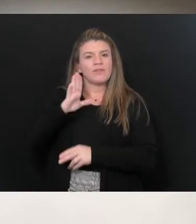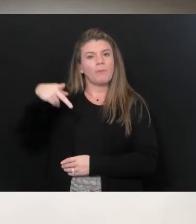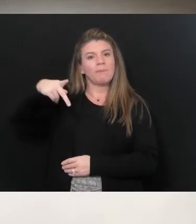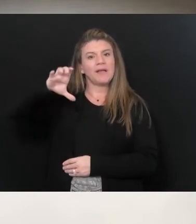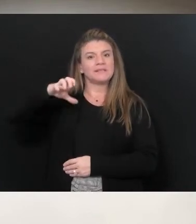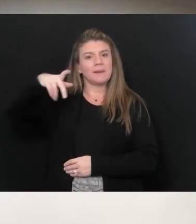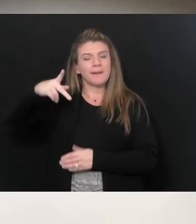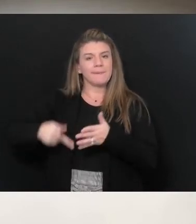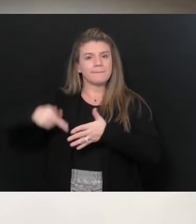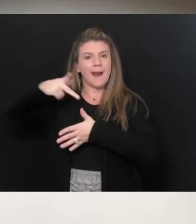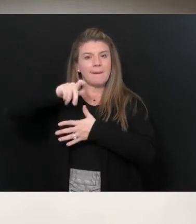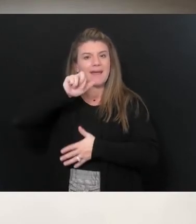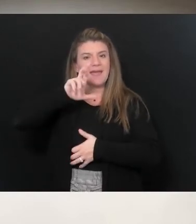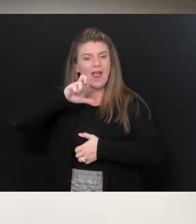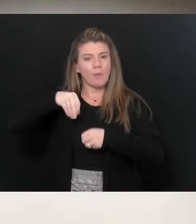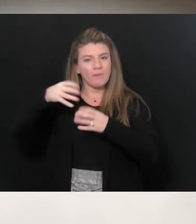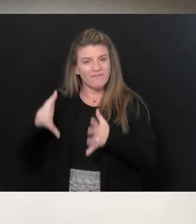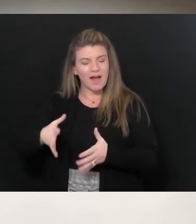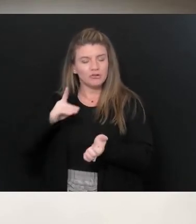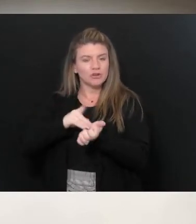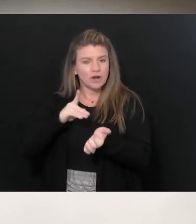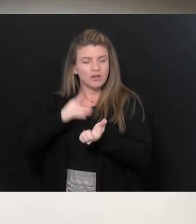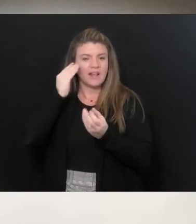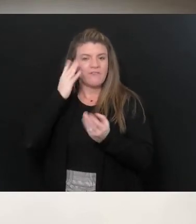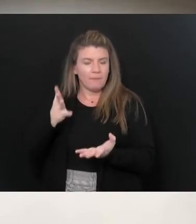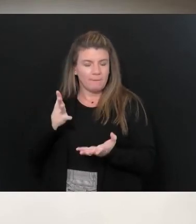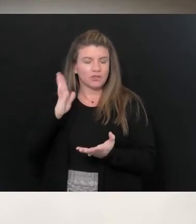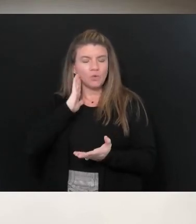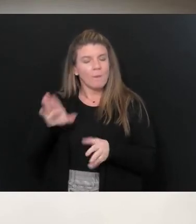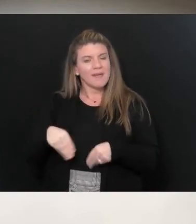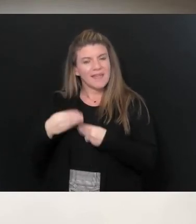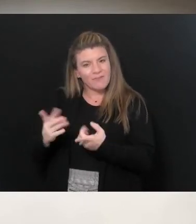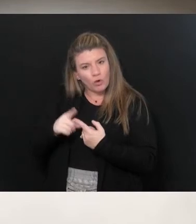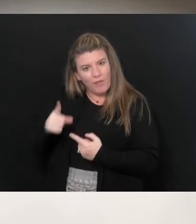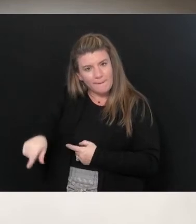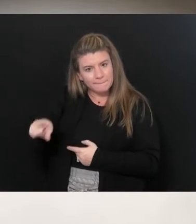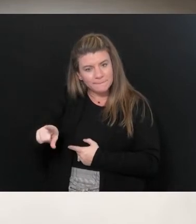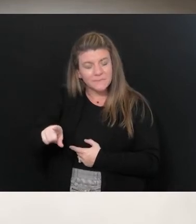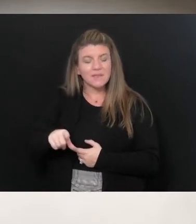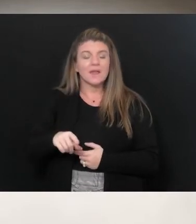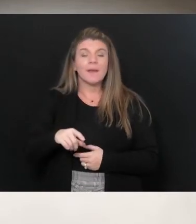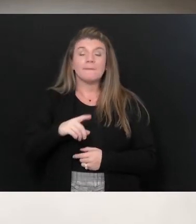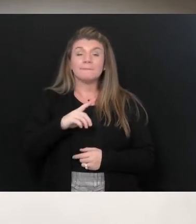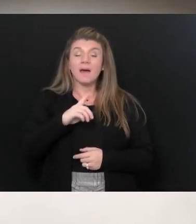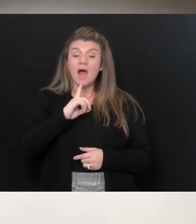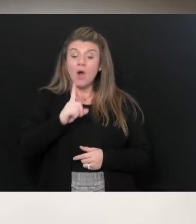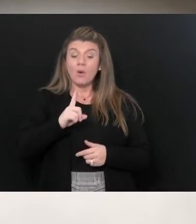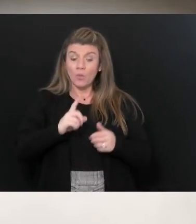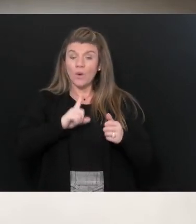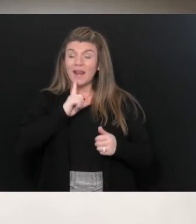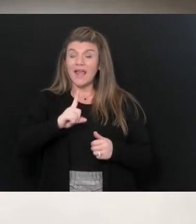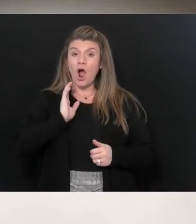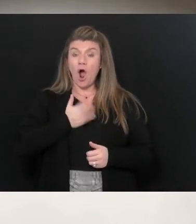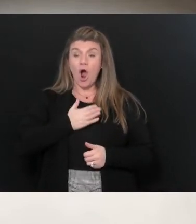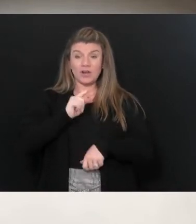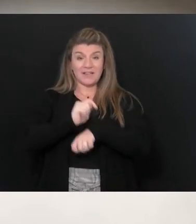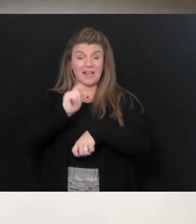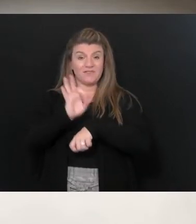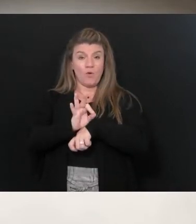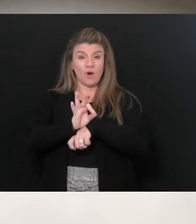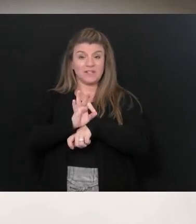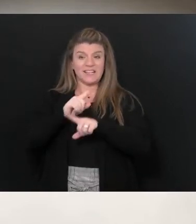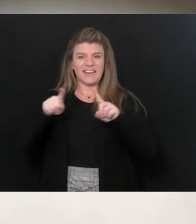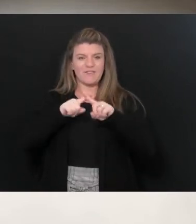those that have primary care providers, information will be pushed out that way. But primarily, the Interagency Task Force works with the